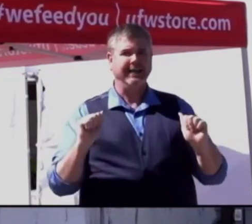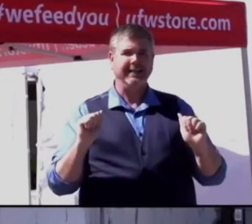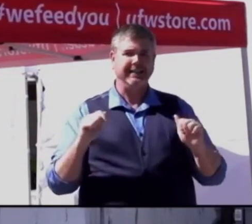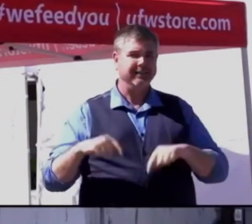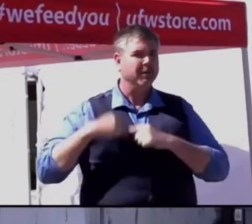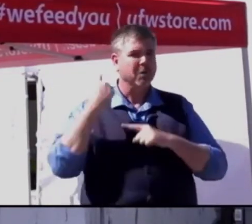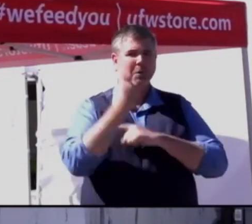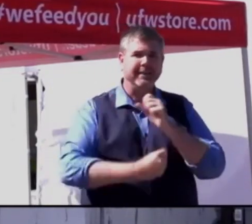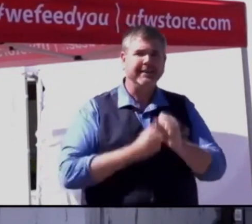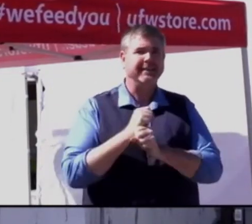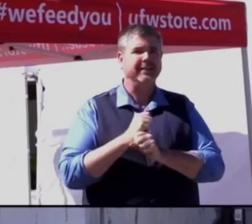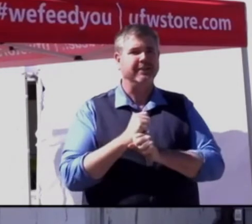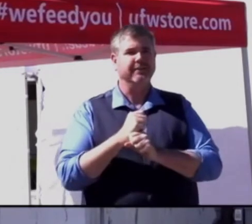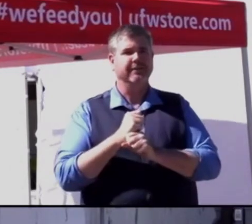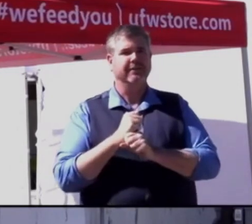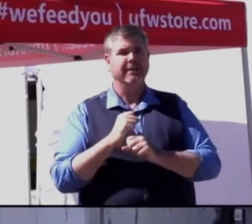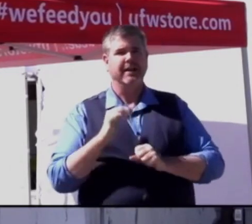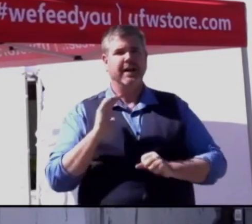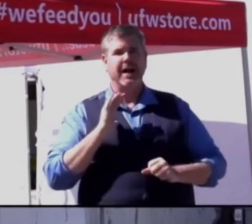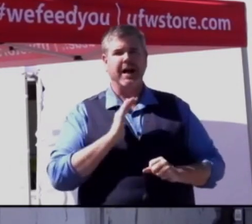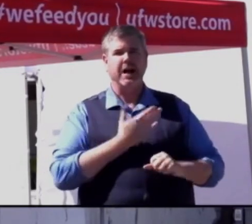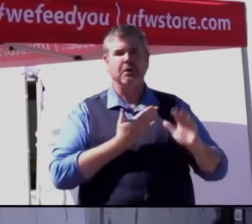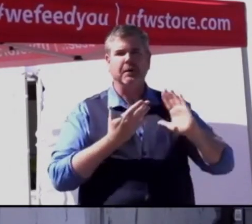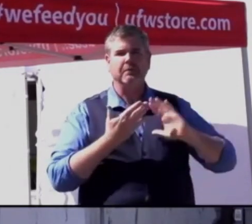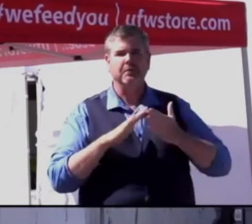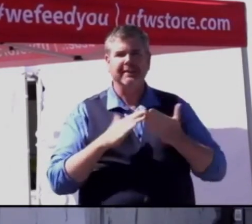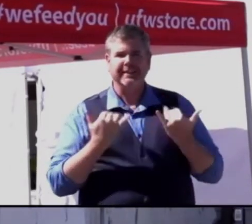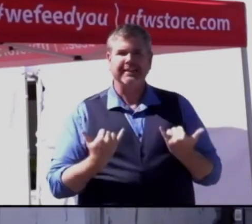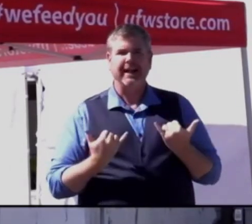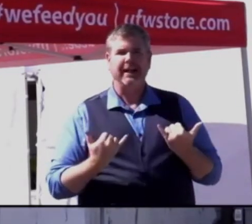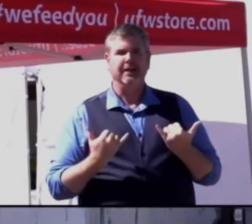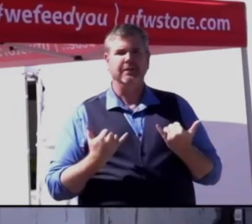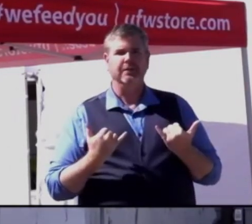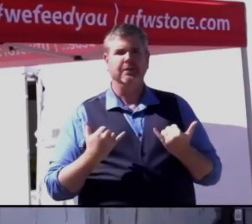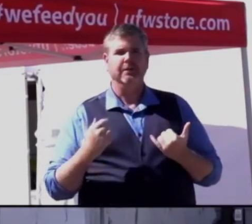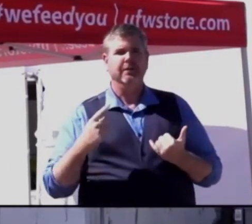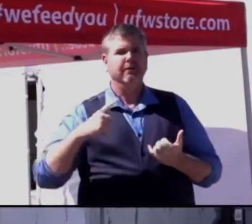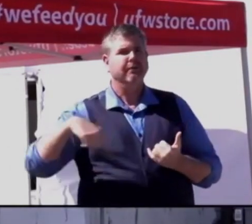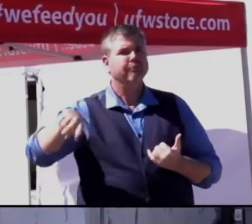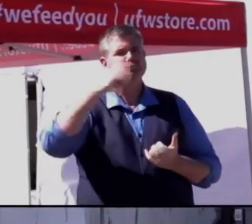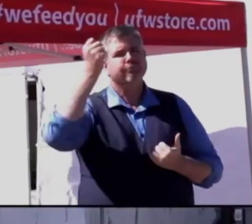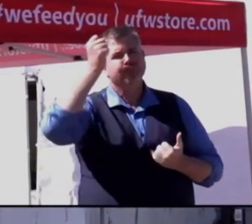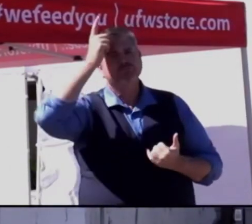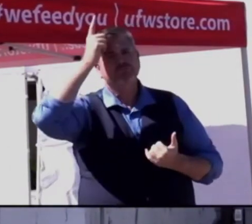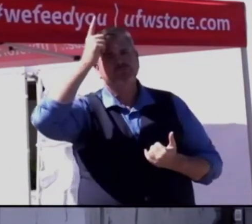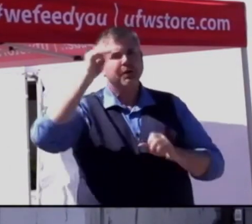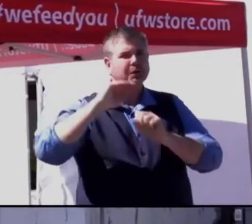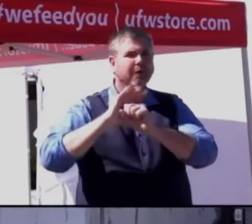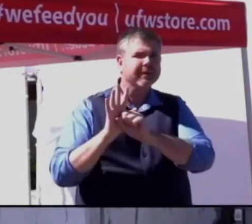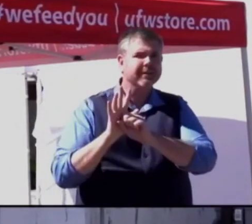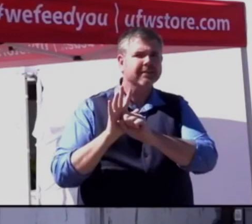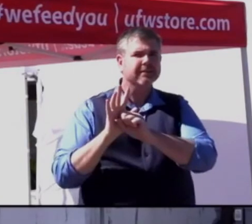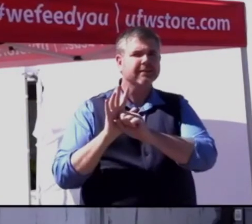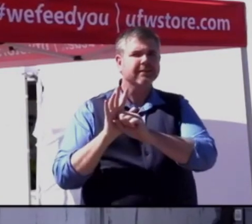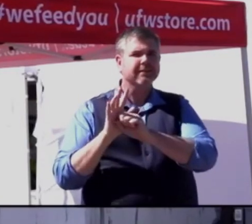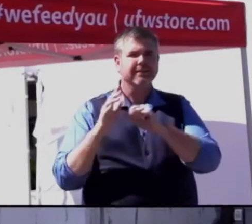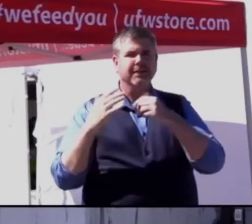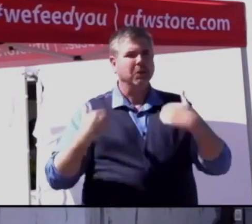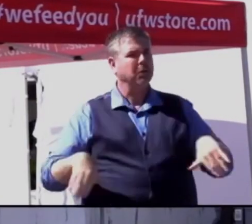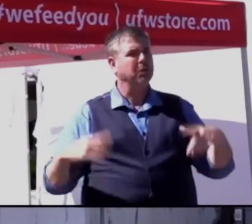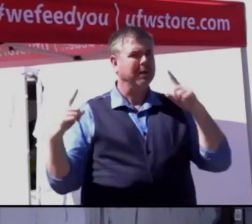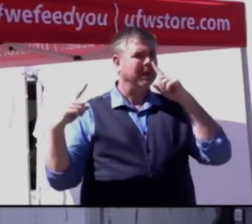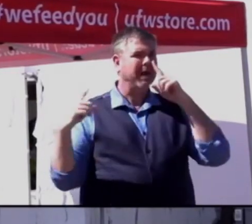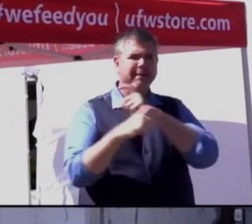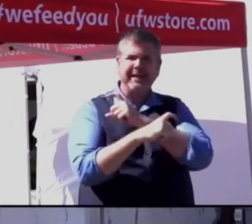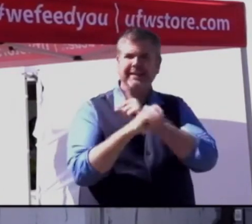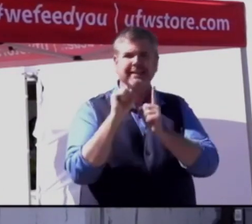community now is quite well educated, understands that this is very complicated. There are many risks